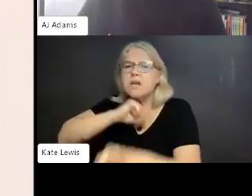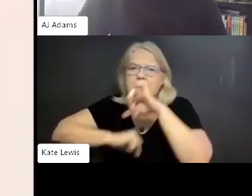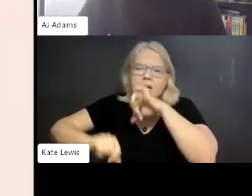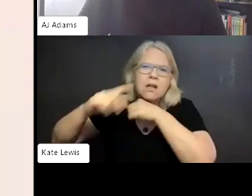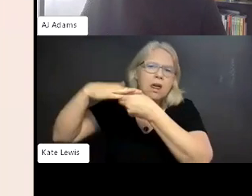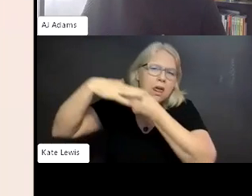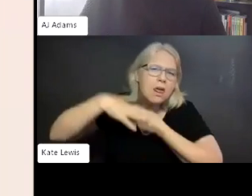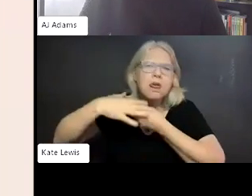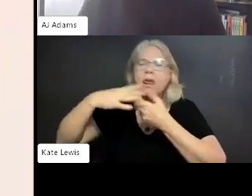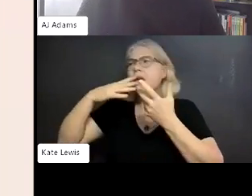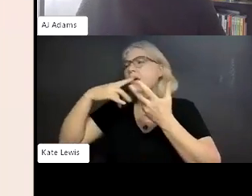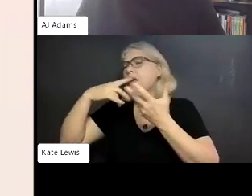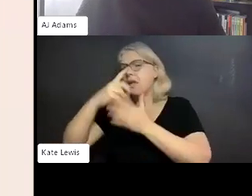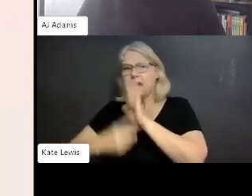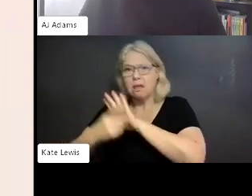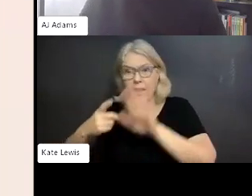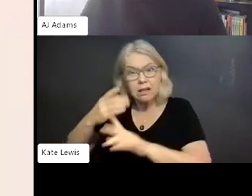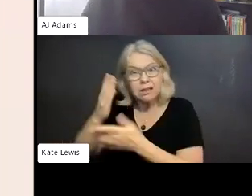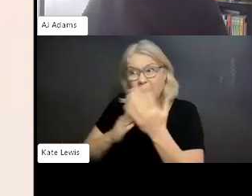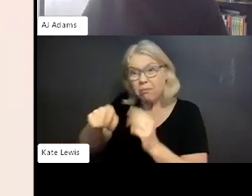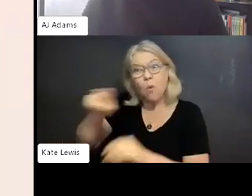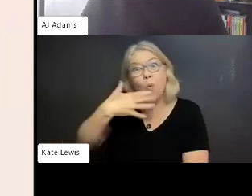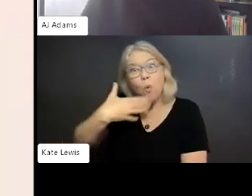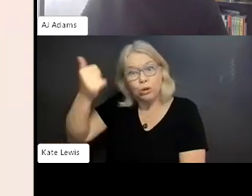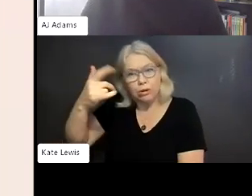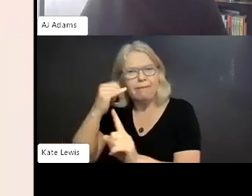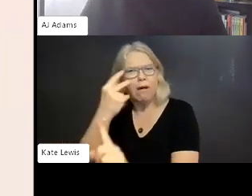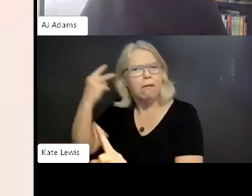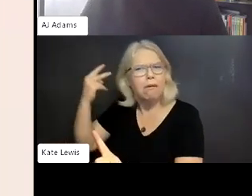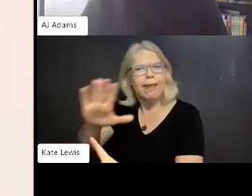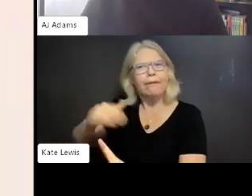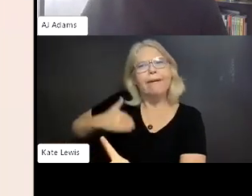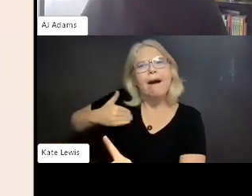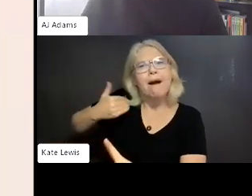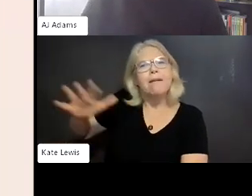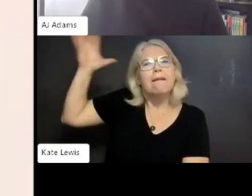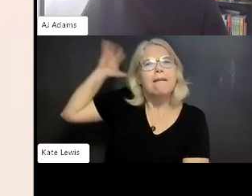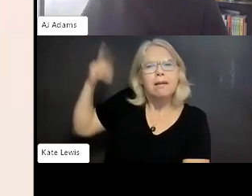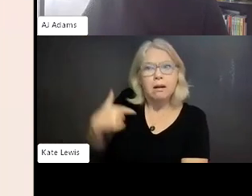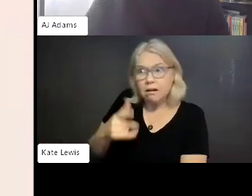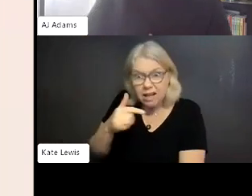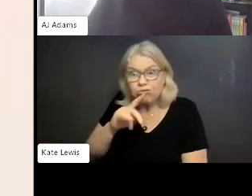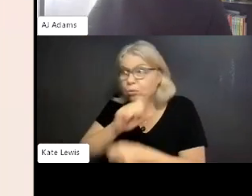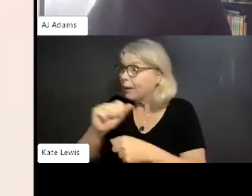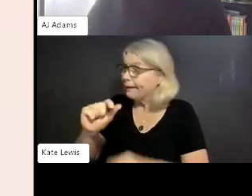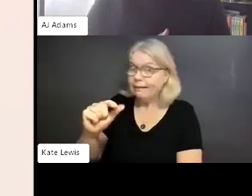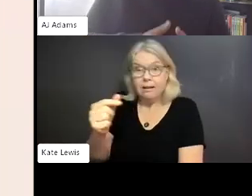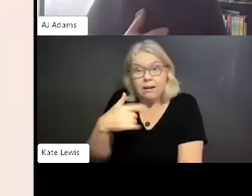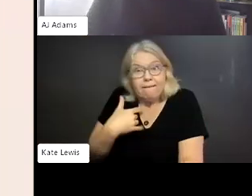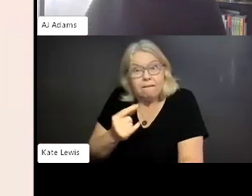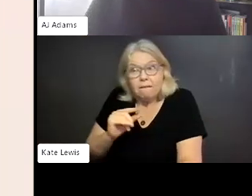living through times where it was illegal just to be gay, where you would go to the bar and be arrested and attacked. But they also lived through